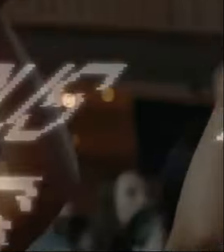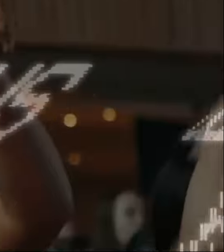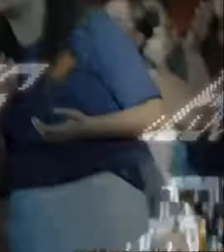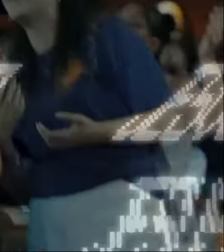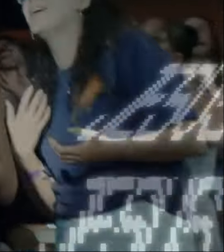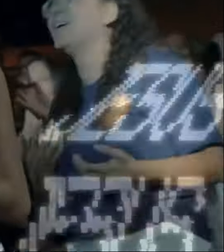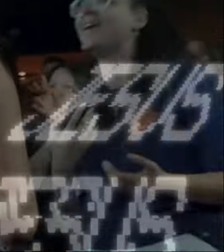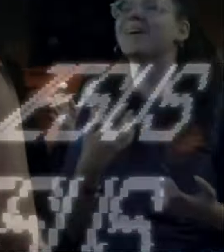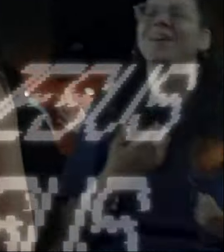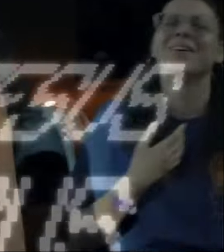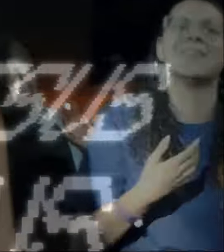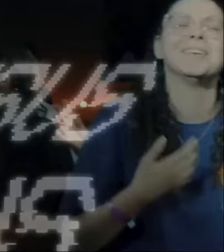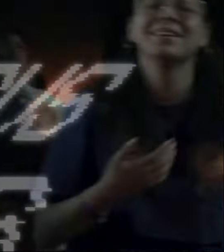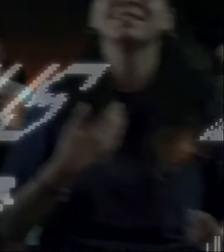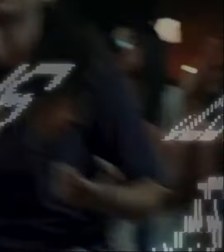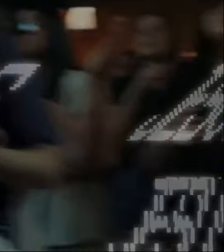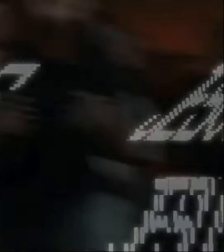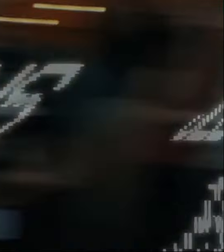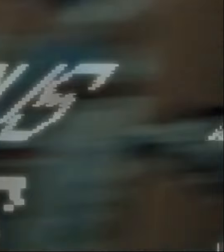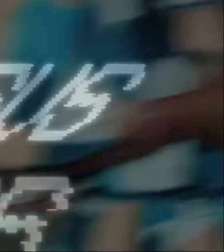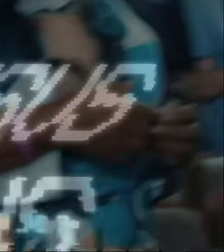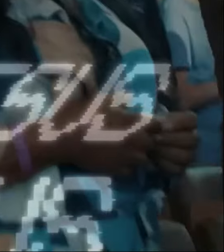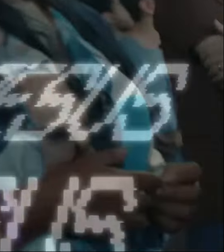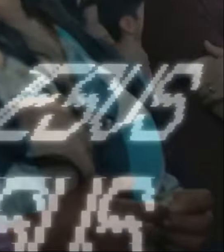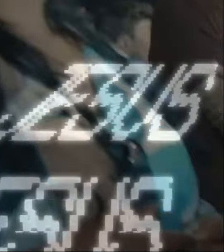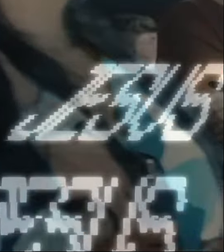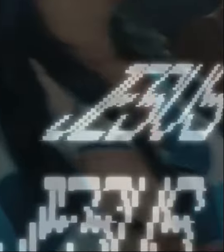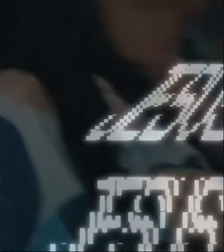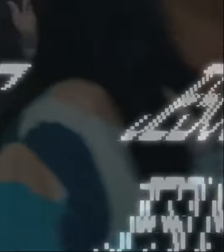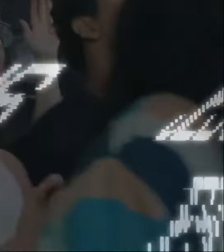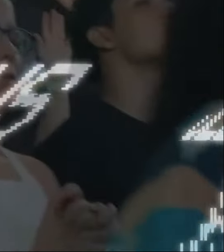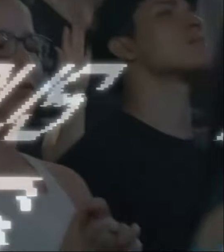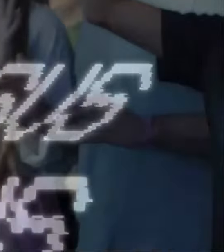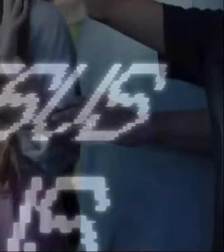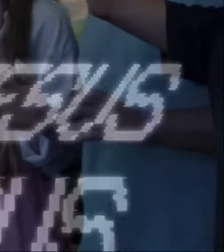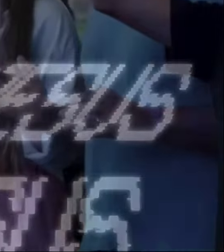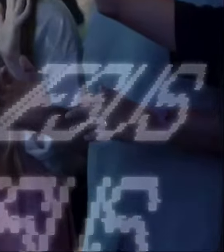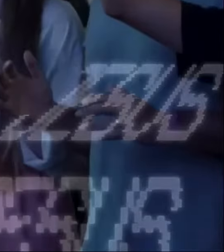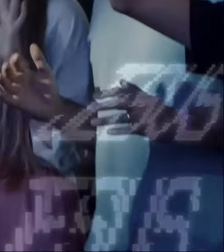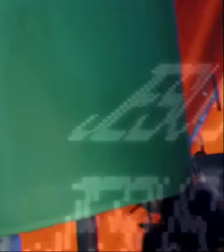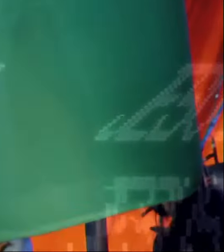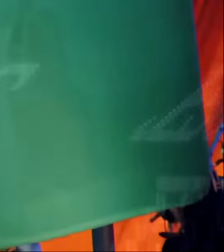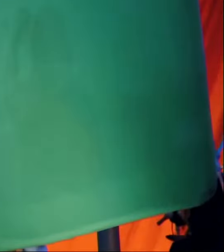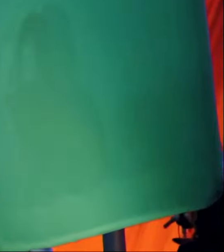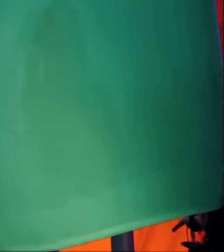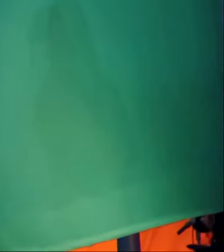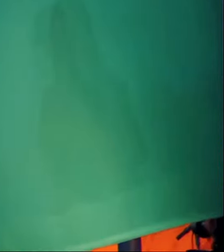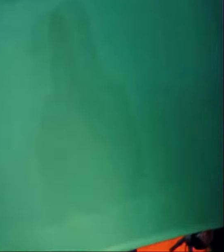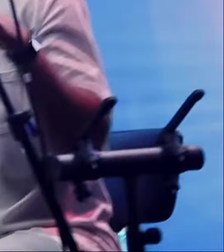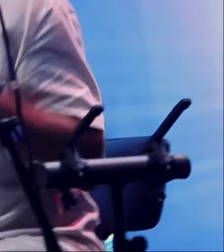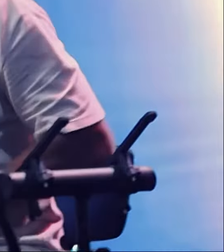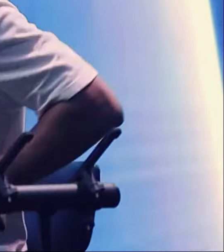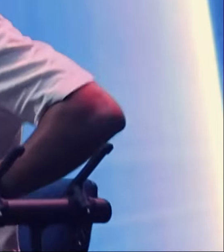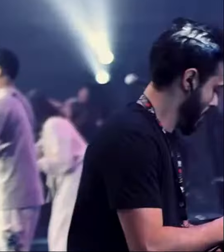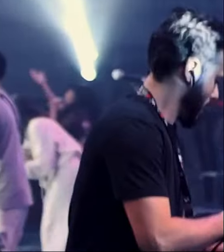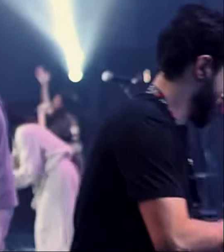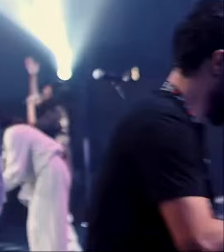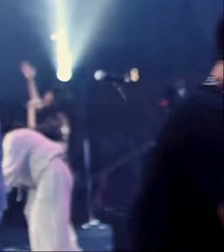Stop playing these games, stop playing these games. Stop playing these games, stop playing these games. Aye.